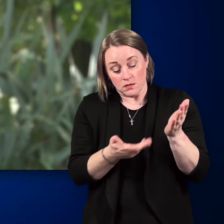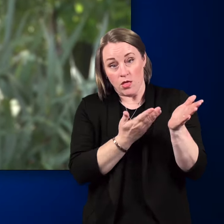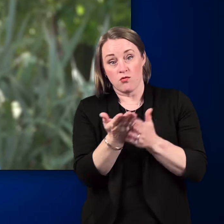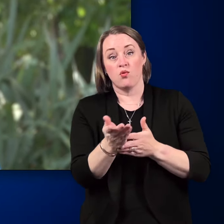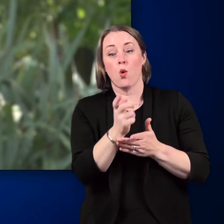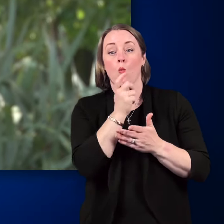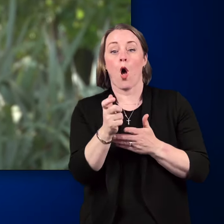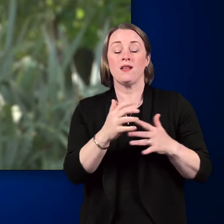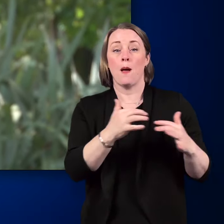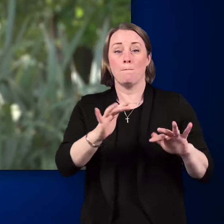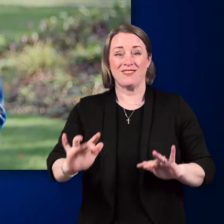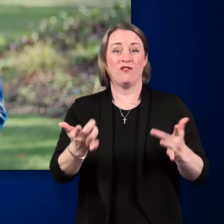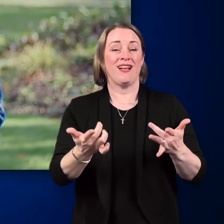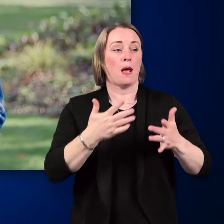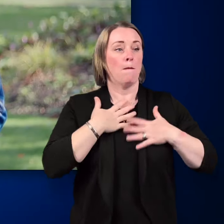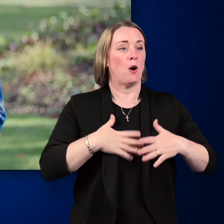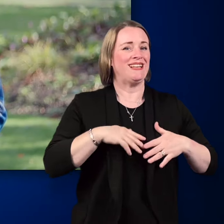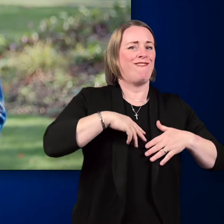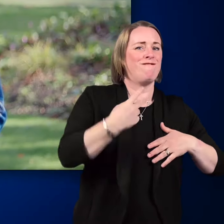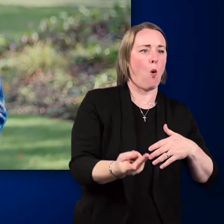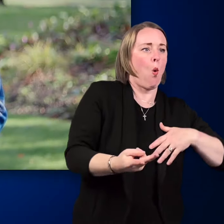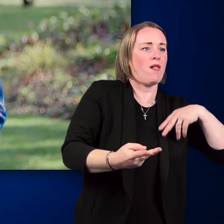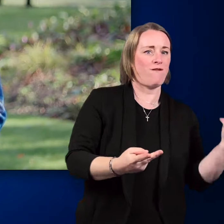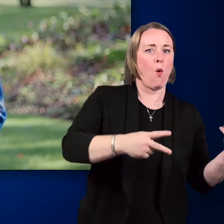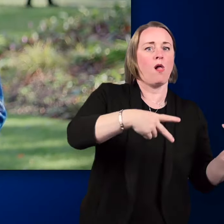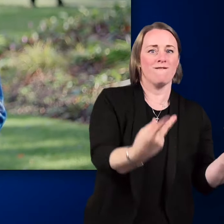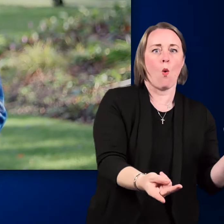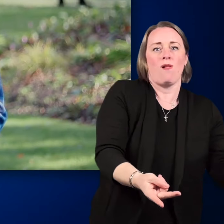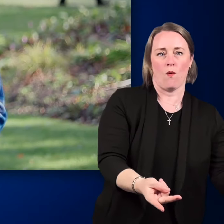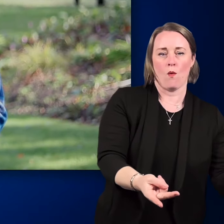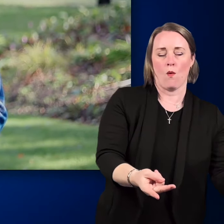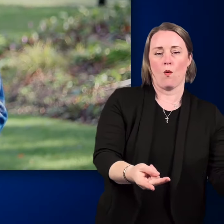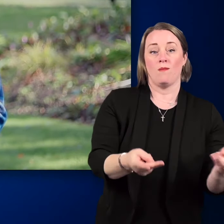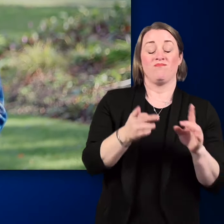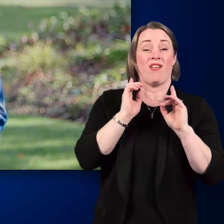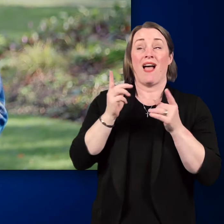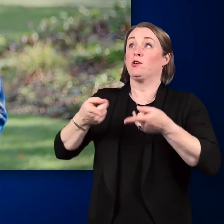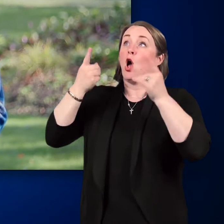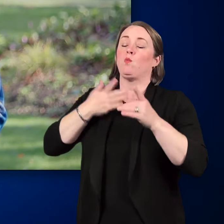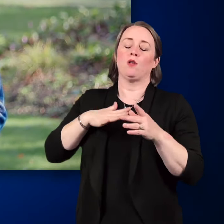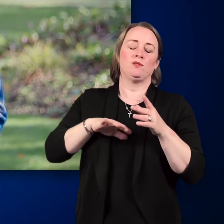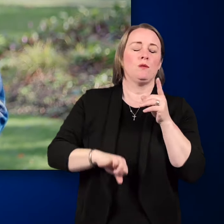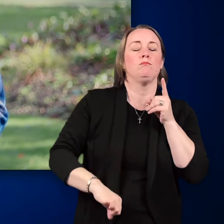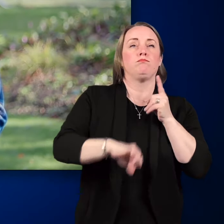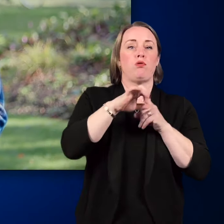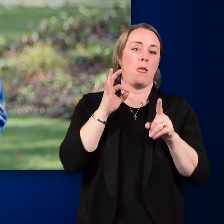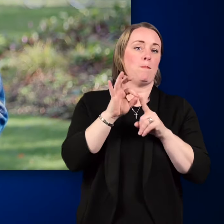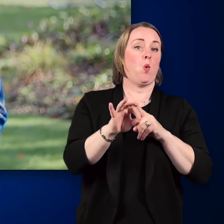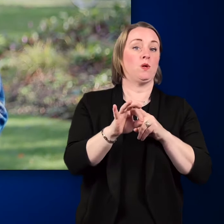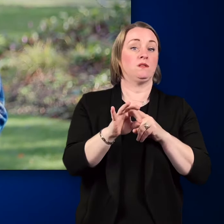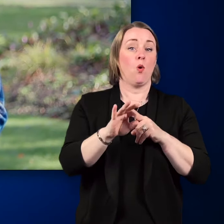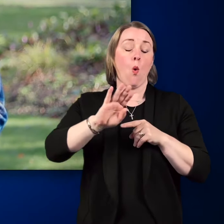is their bodies had fallen. God's wanting to emphasize something here. Israel's enemies,